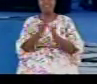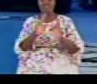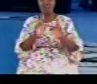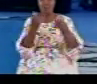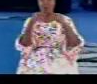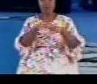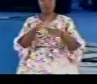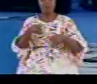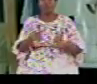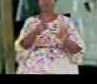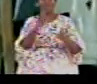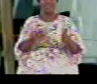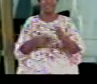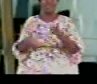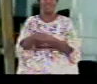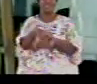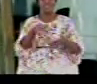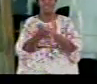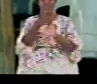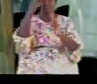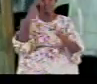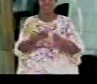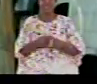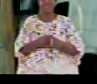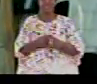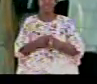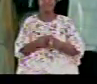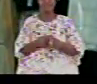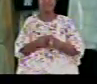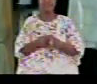today. In Jesus' name.